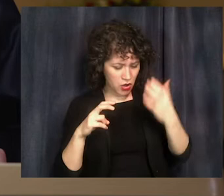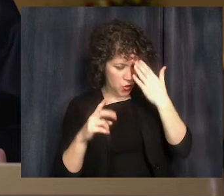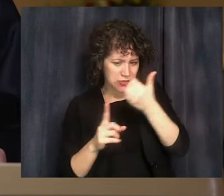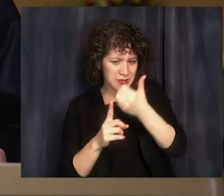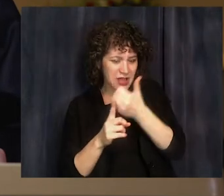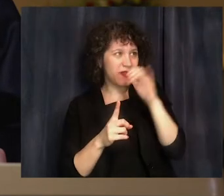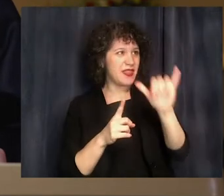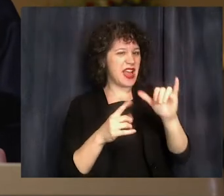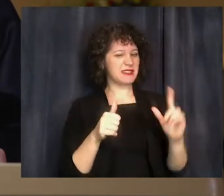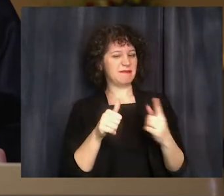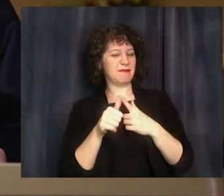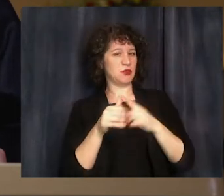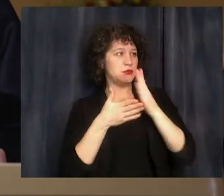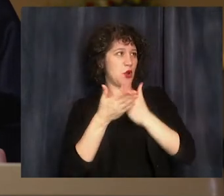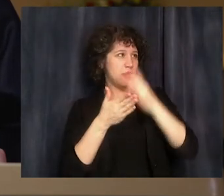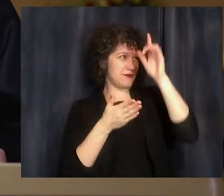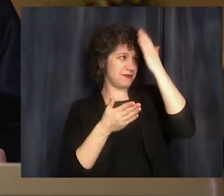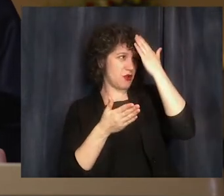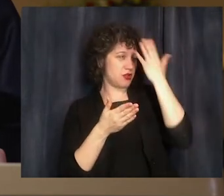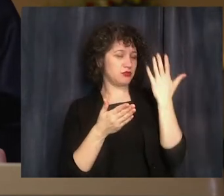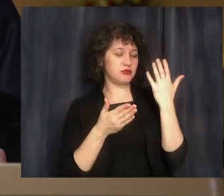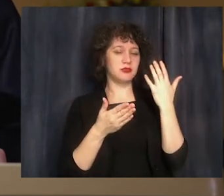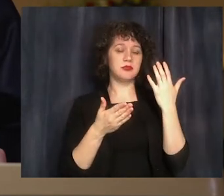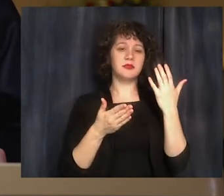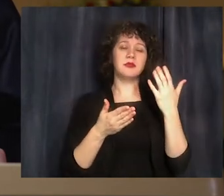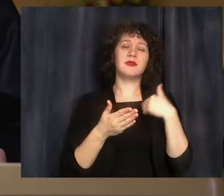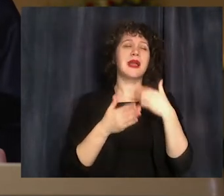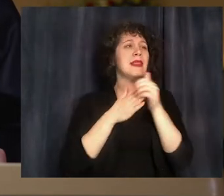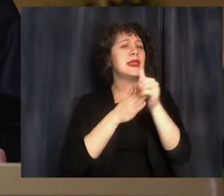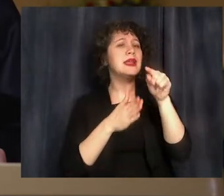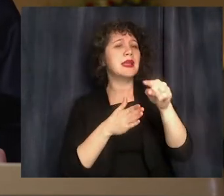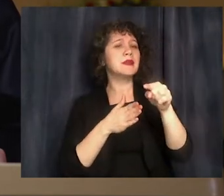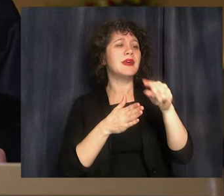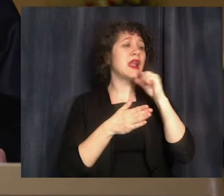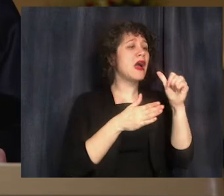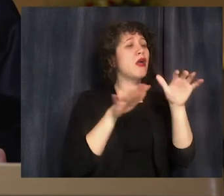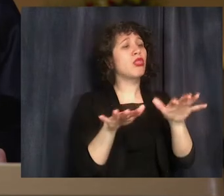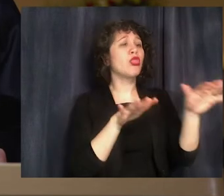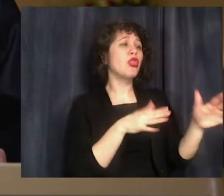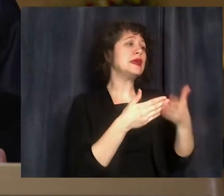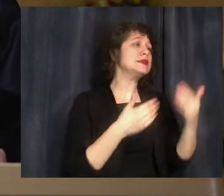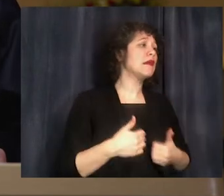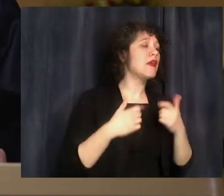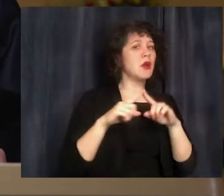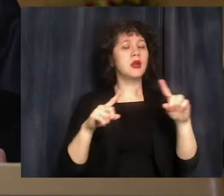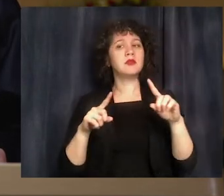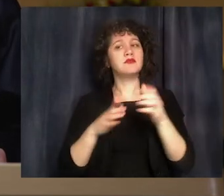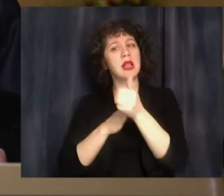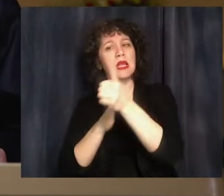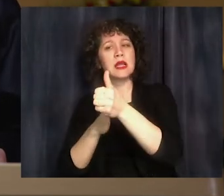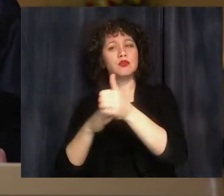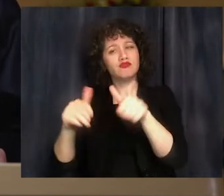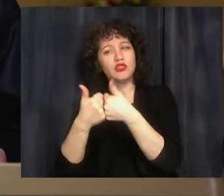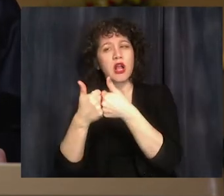pray, not in the path of ease and comfort, but under the stress and spur of difficulties and challenge. Here let him